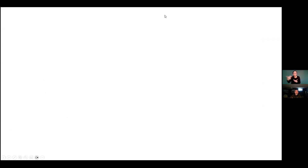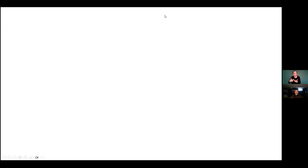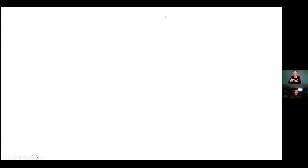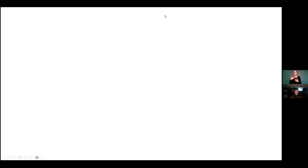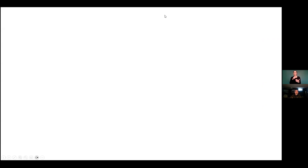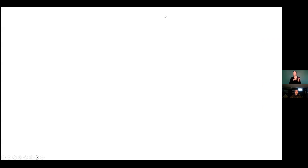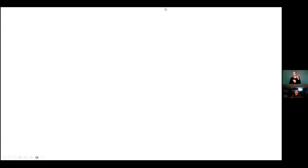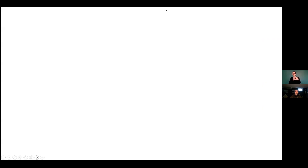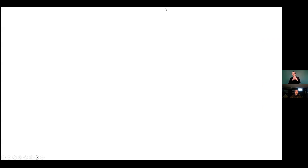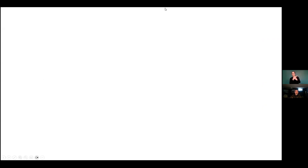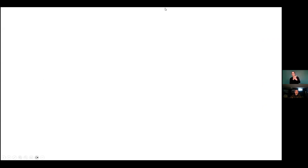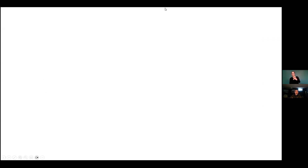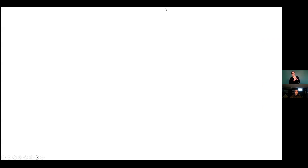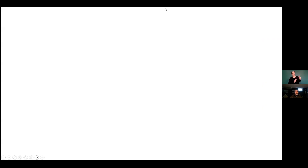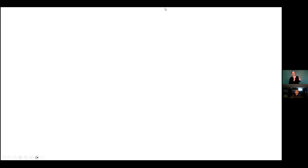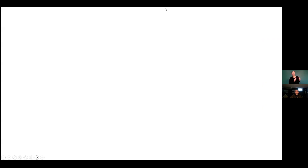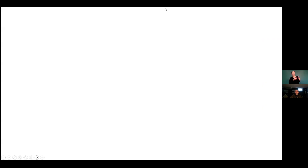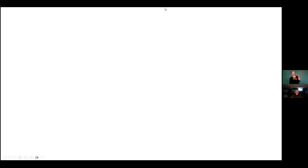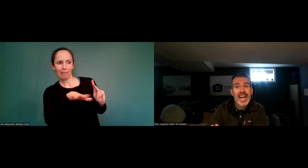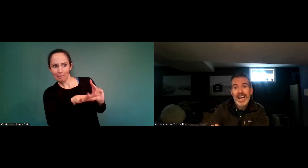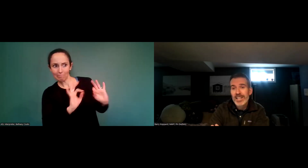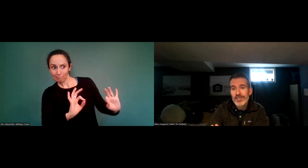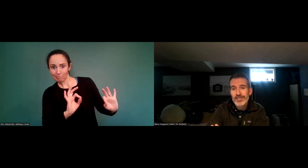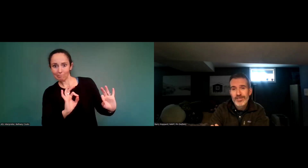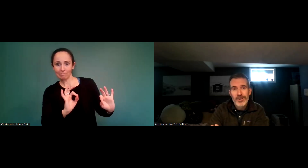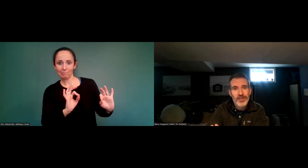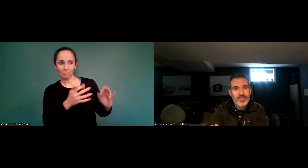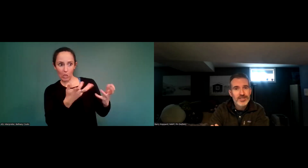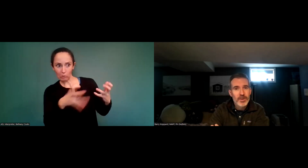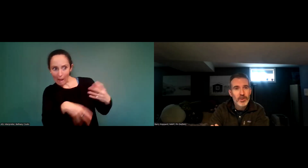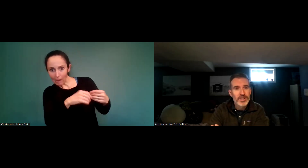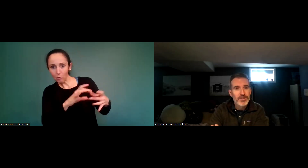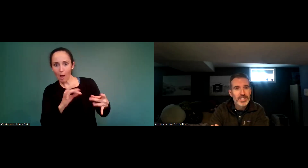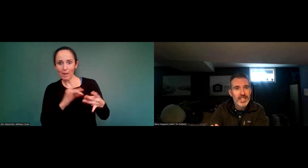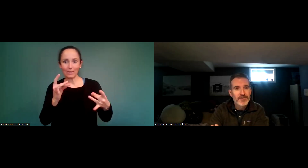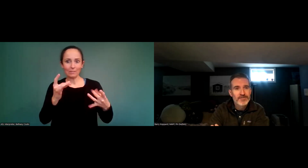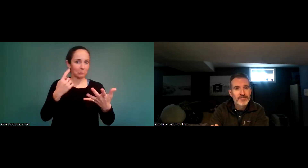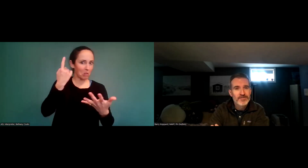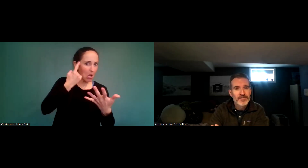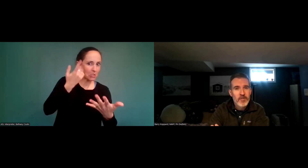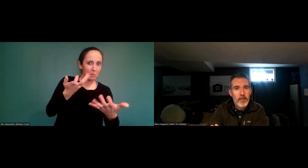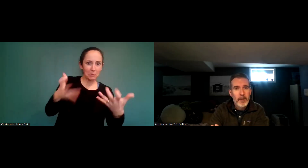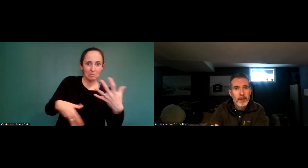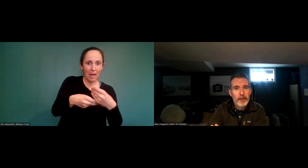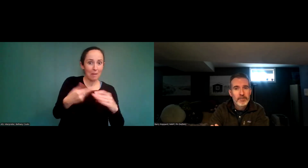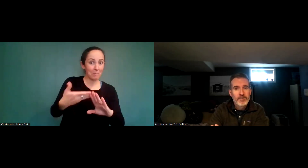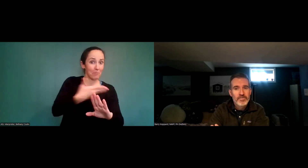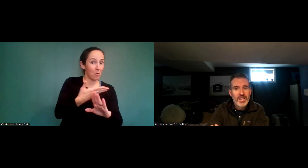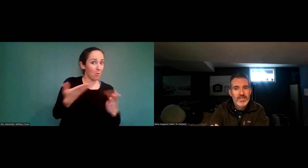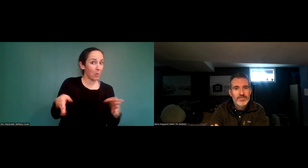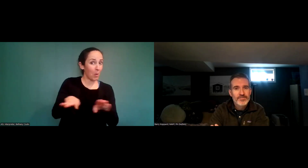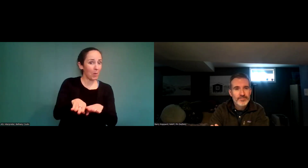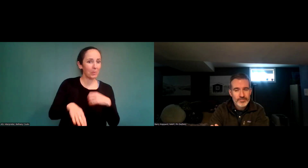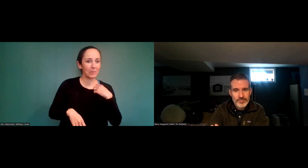CHEI side and DPH and PHI Western Mass. Any other final thoughts that people want to leave with today? I